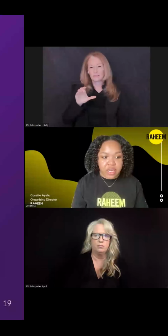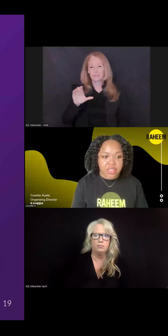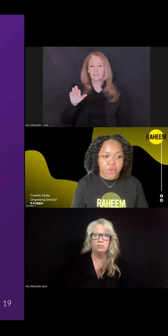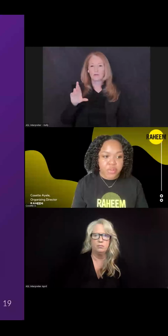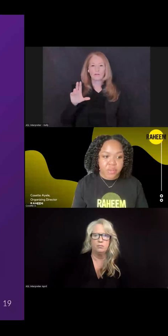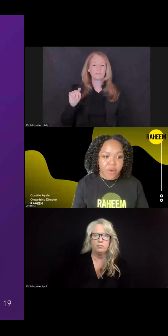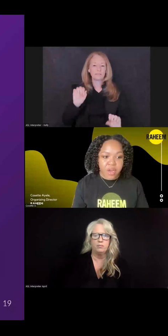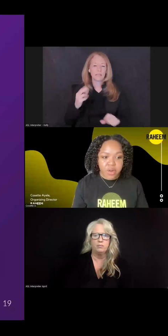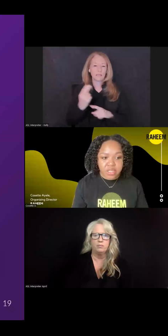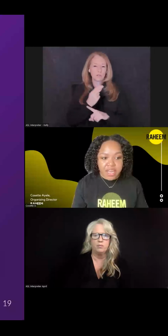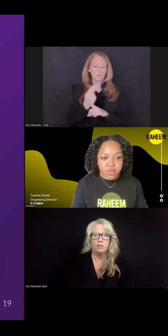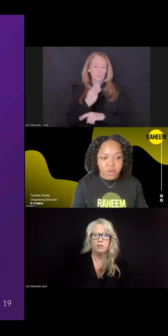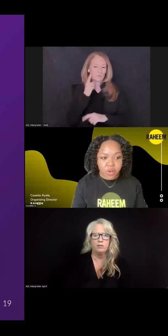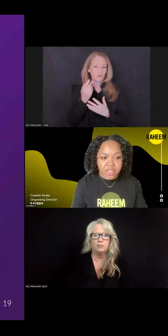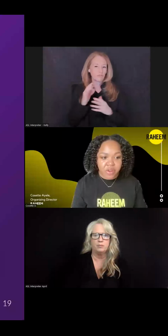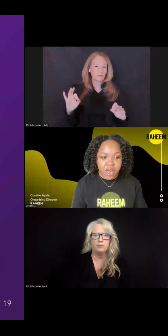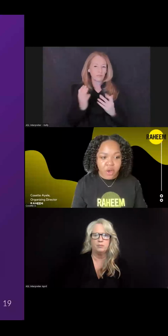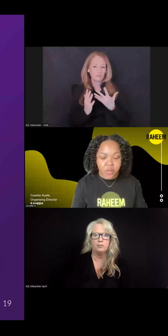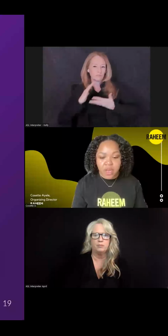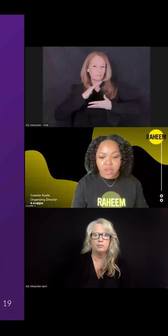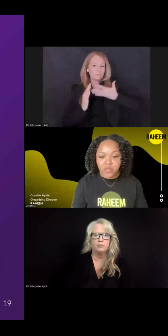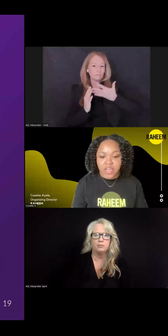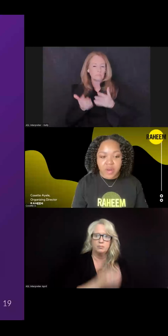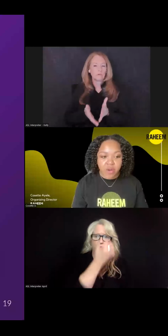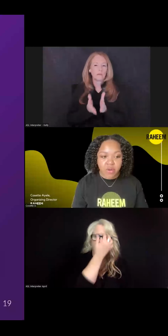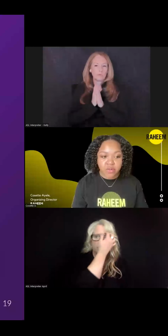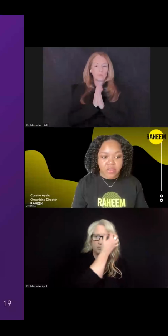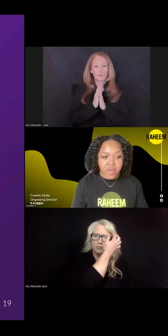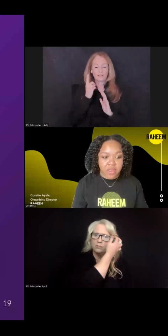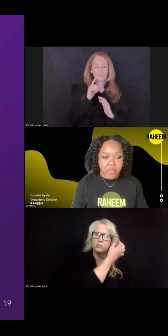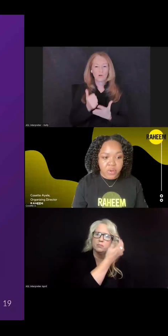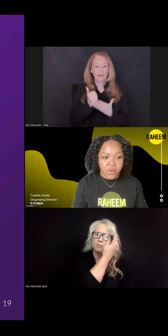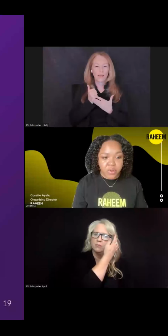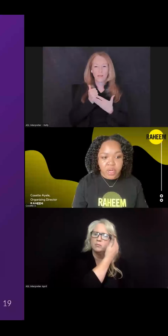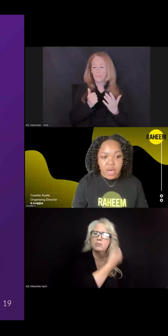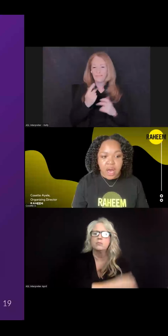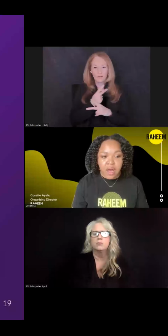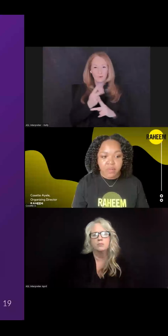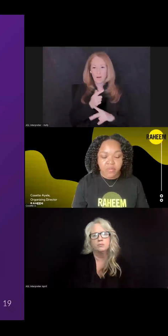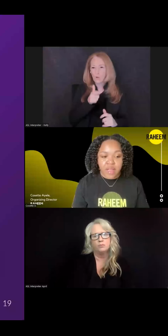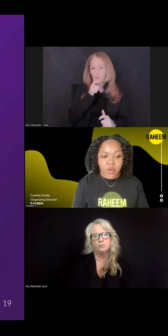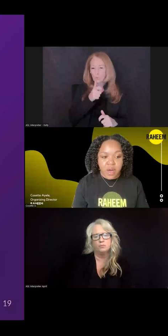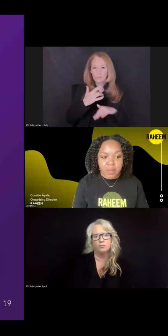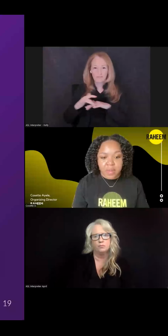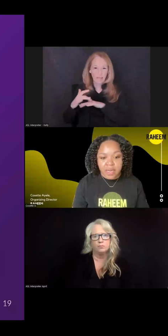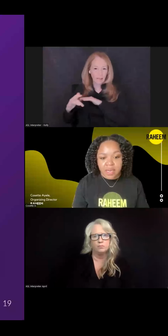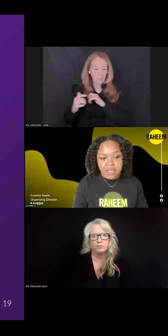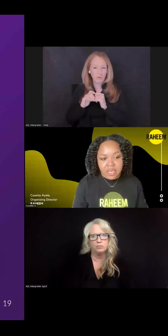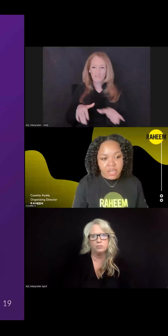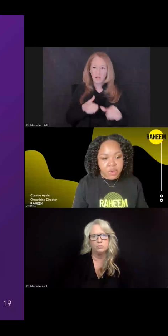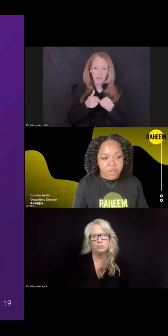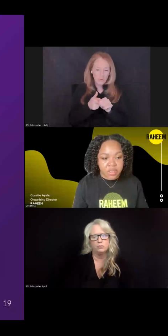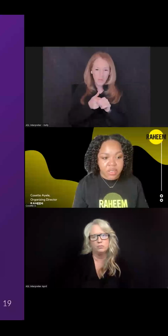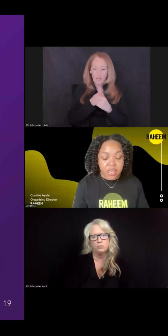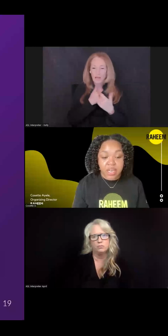free to help them prioritize requests for help, figure out who's available, follow up in an